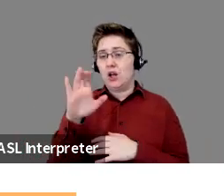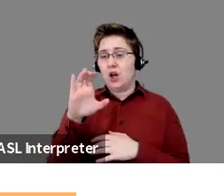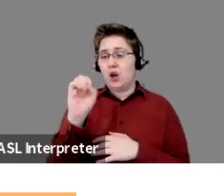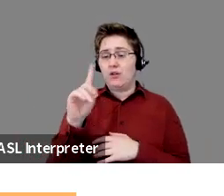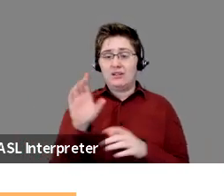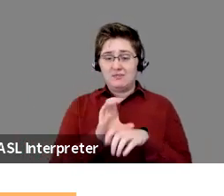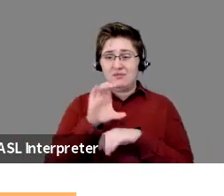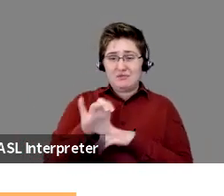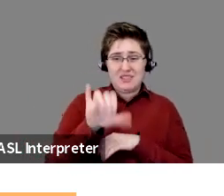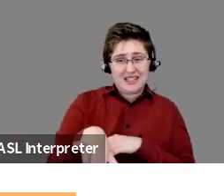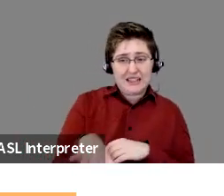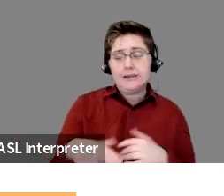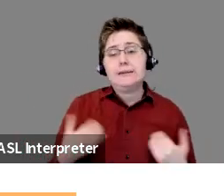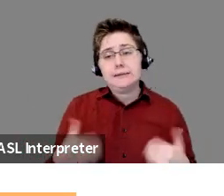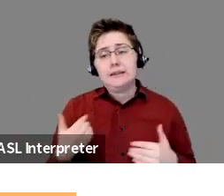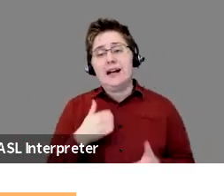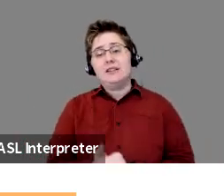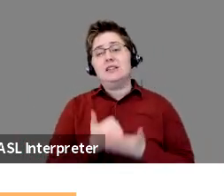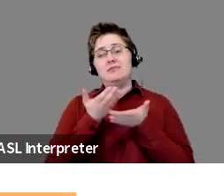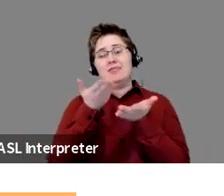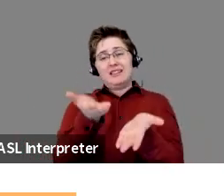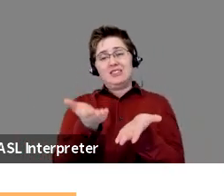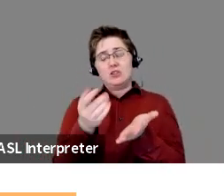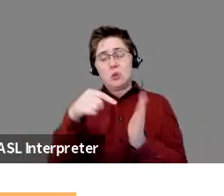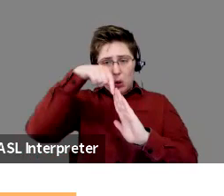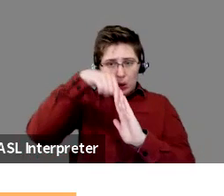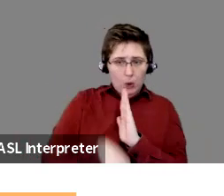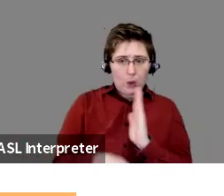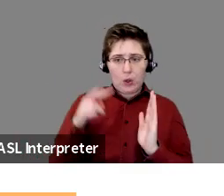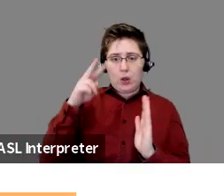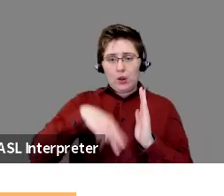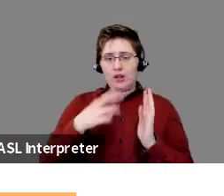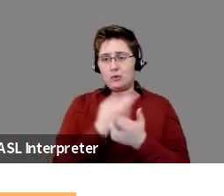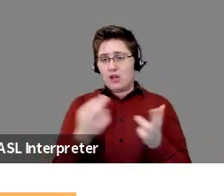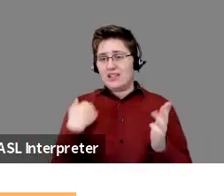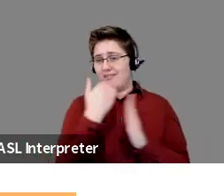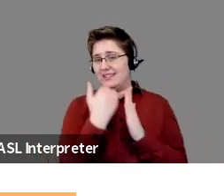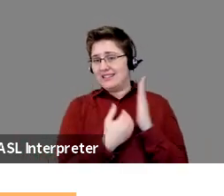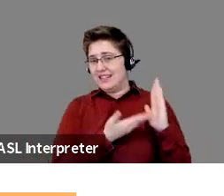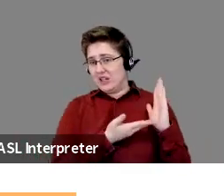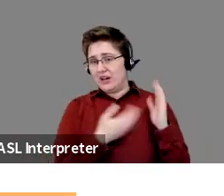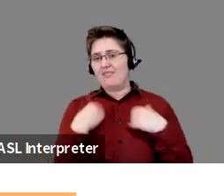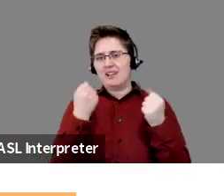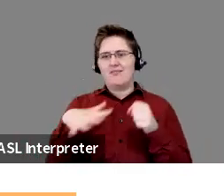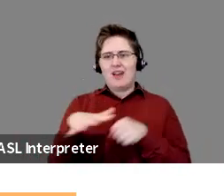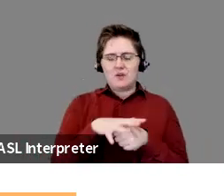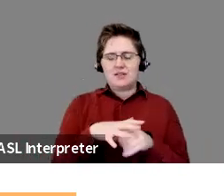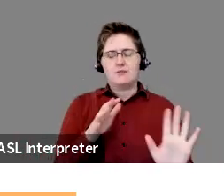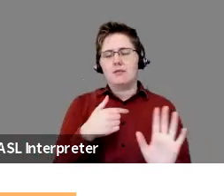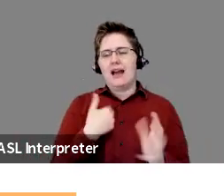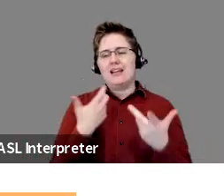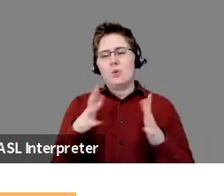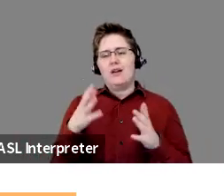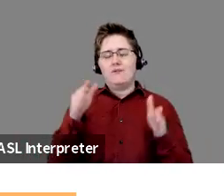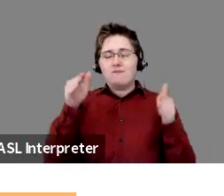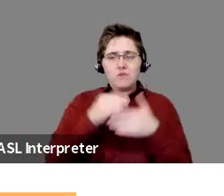of pushed you into that, I really suggest you do a deep dive, look at some of the resources that we have here, because there's a lot of areas, and I didn't want to spend a